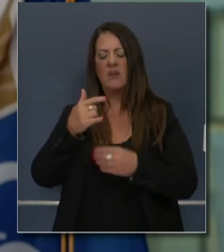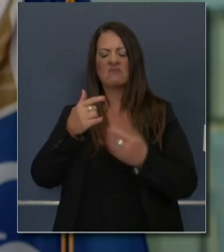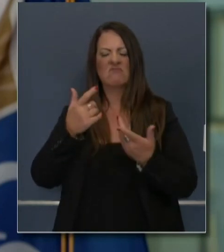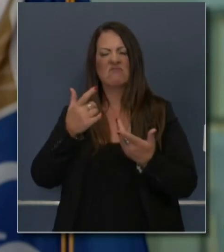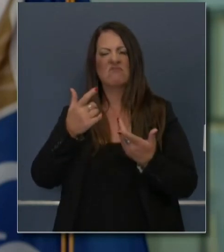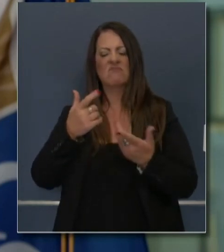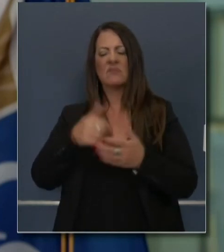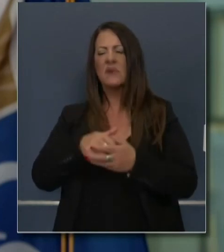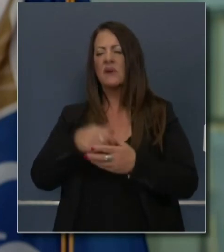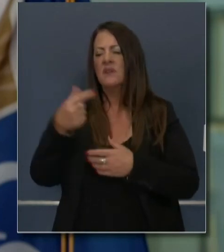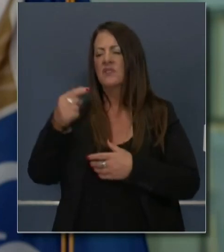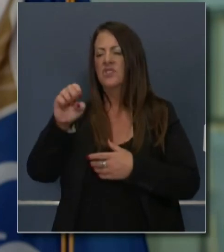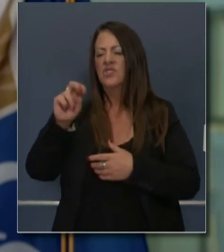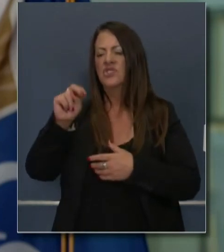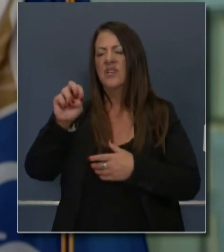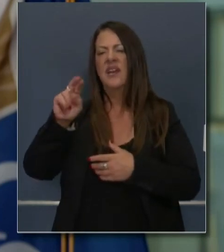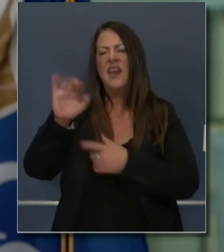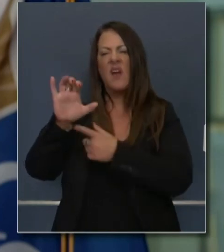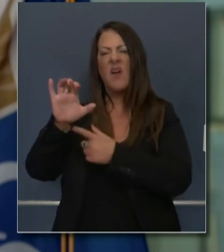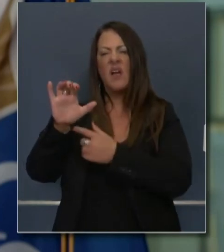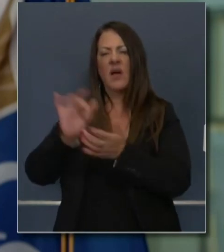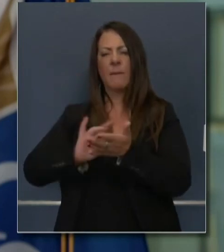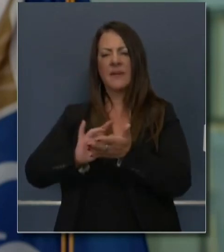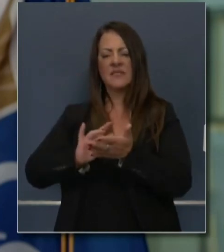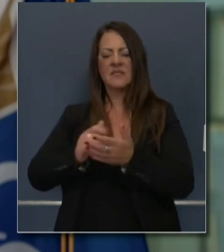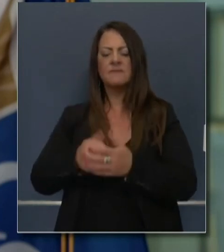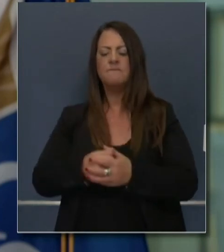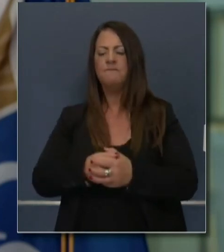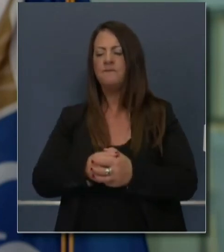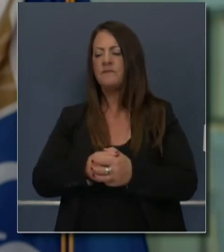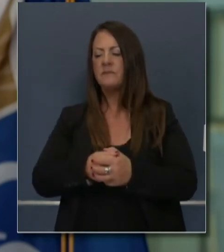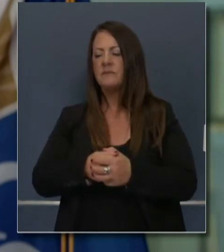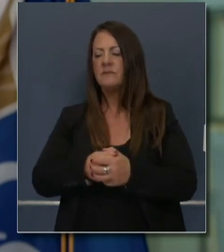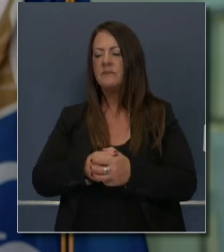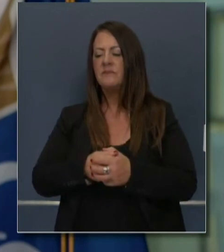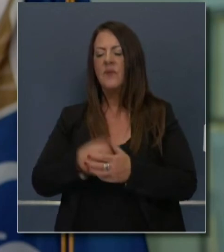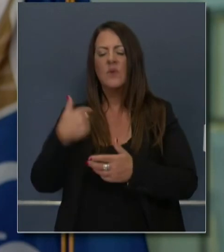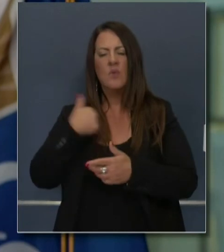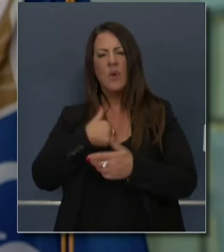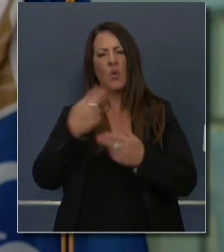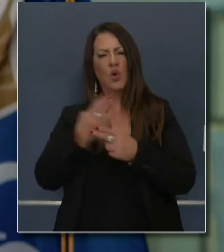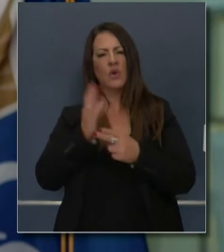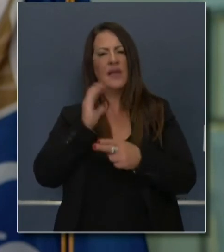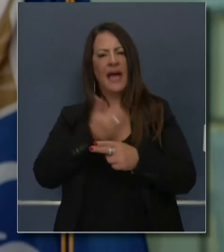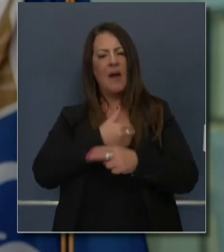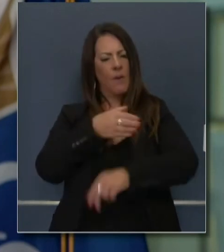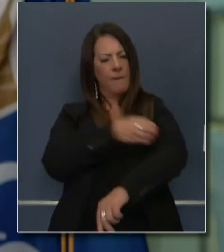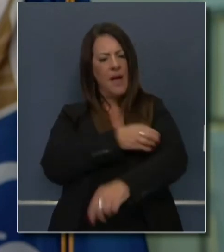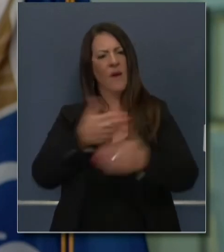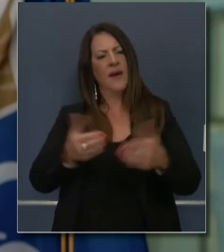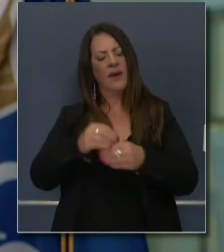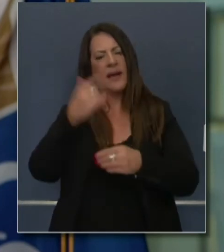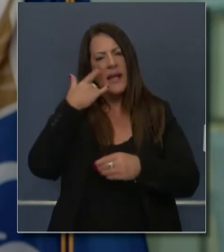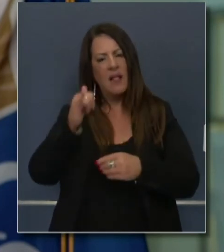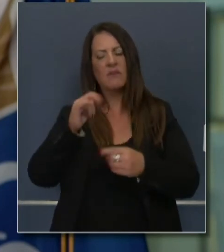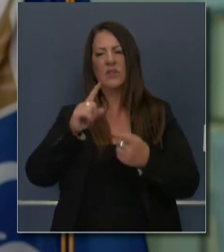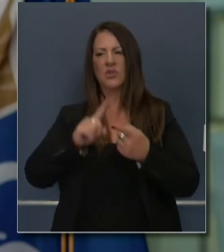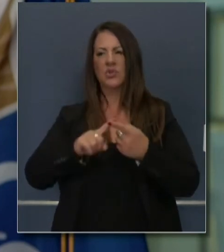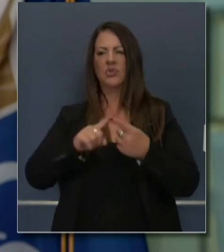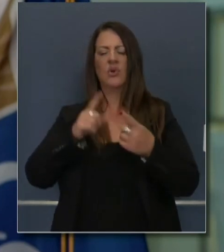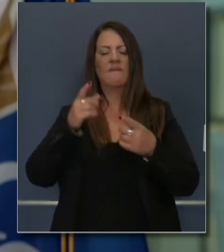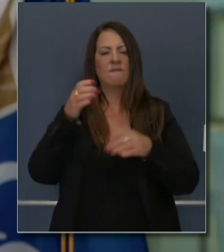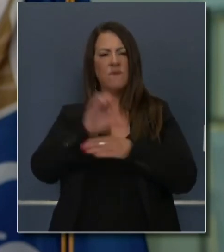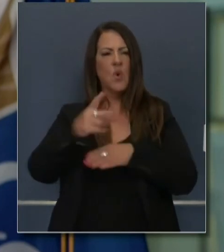California generics in this state, use our marketing muscle, our marketing power to leverage lower costs for